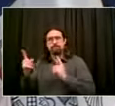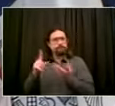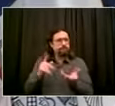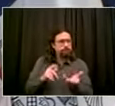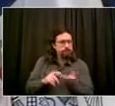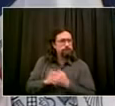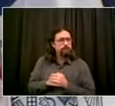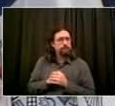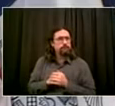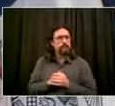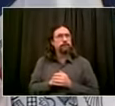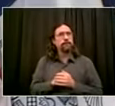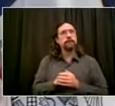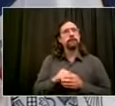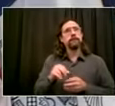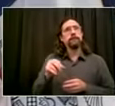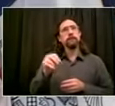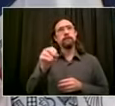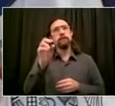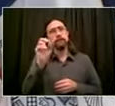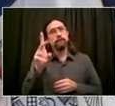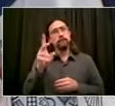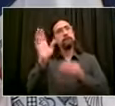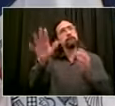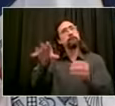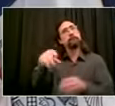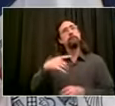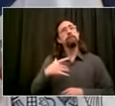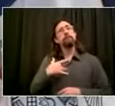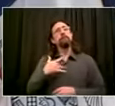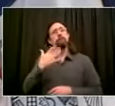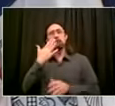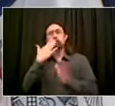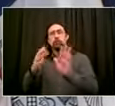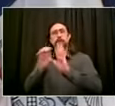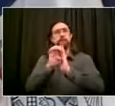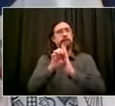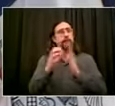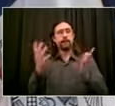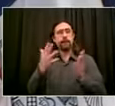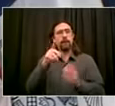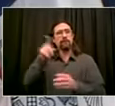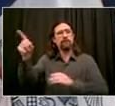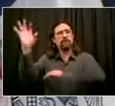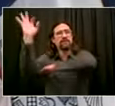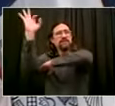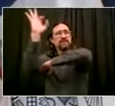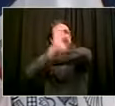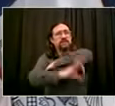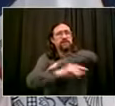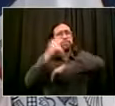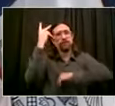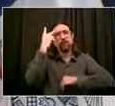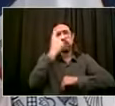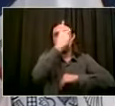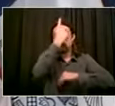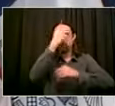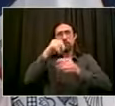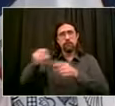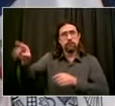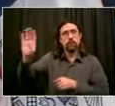educate and you do mass distribution, things like that, it really does help get folks to be more disciplined. We certainly